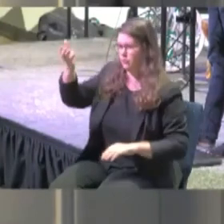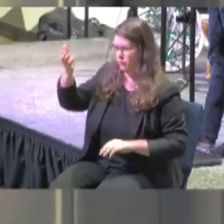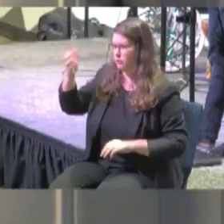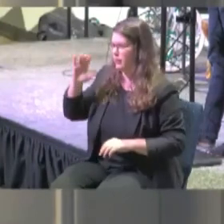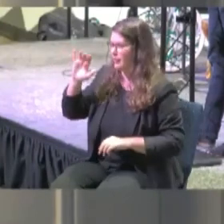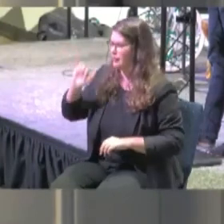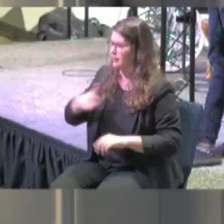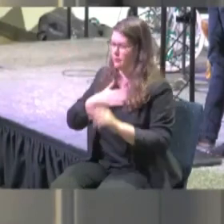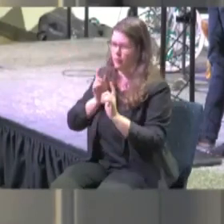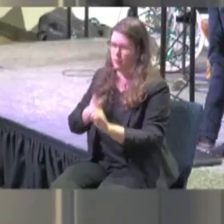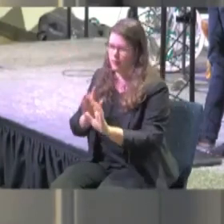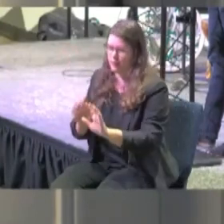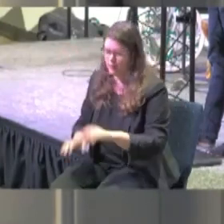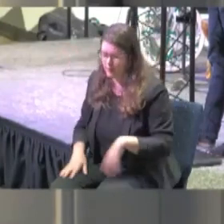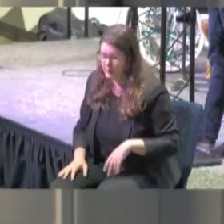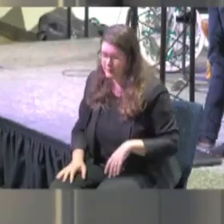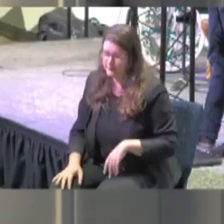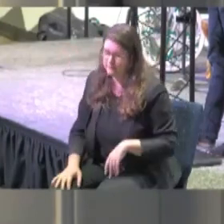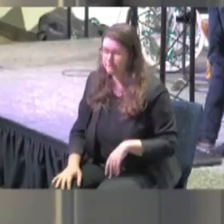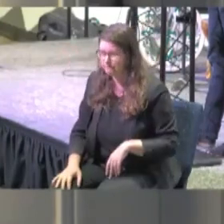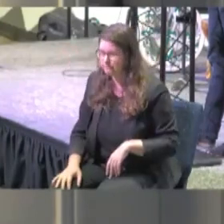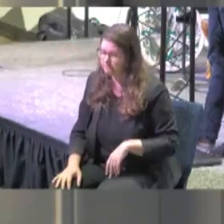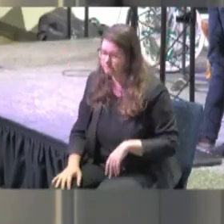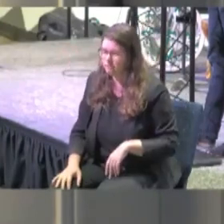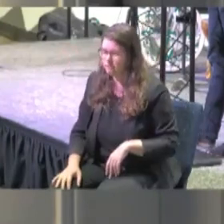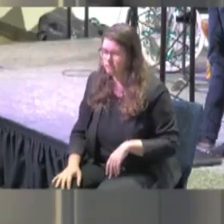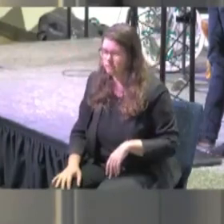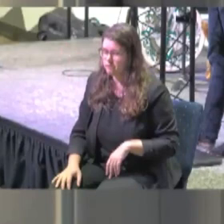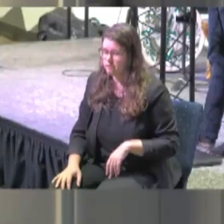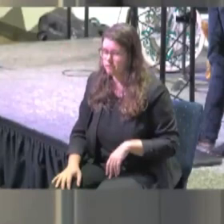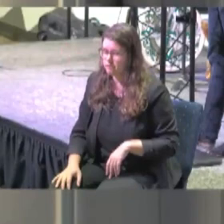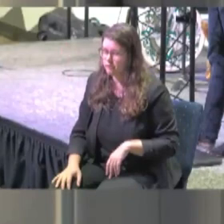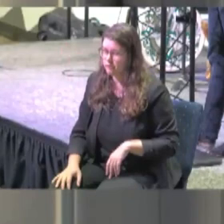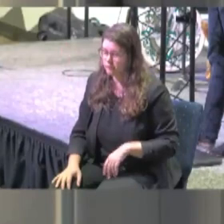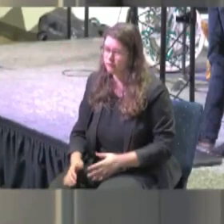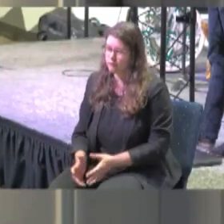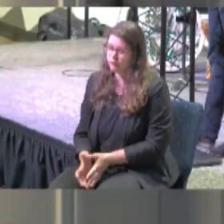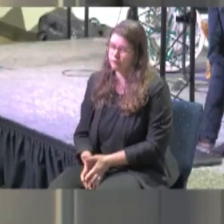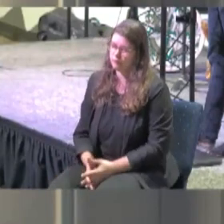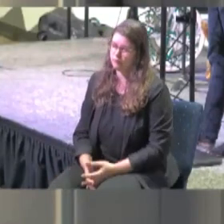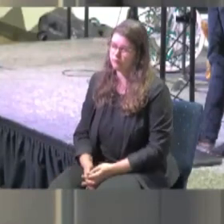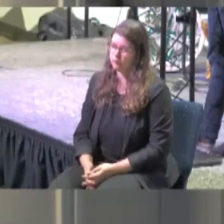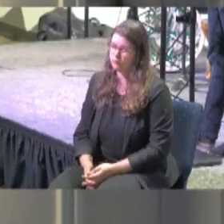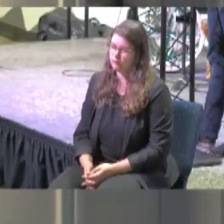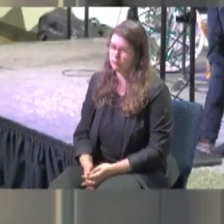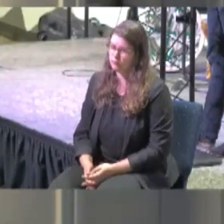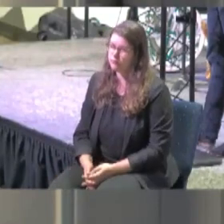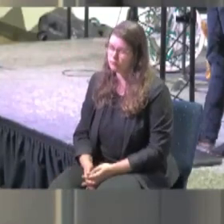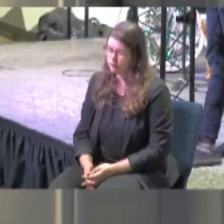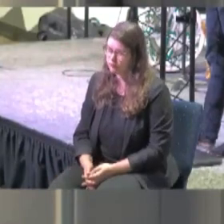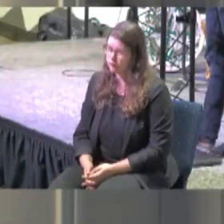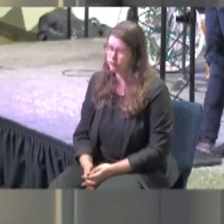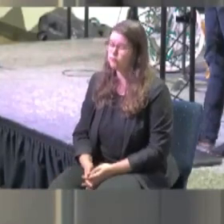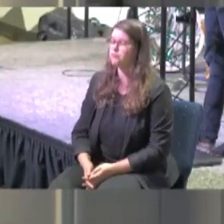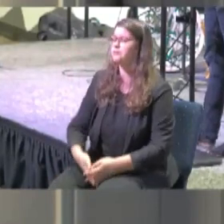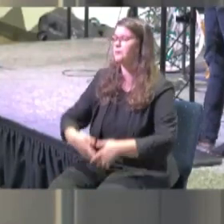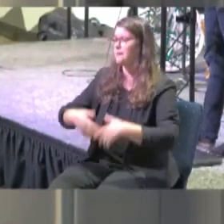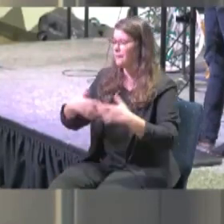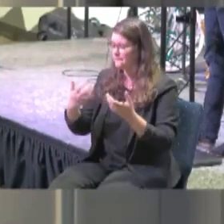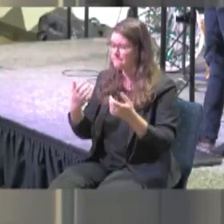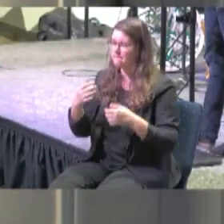thing. If you're talking about the removal of Christian symbolism and language